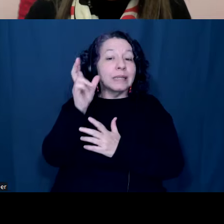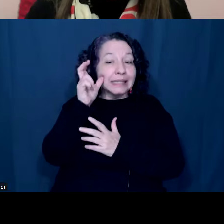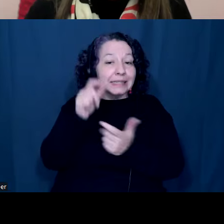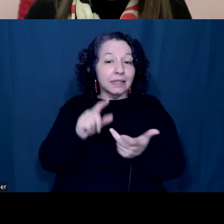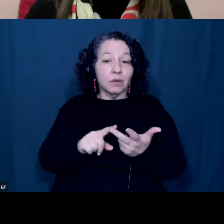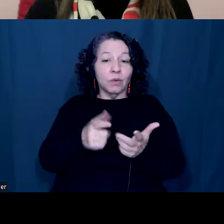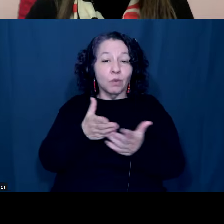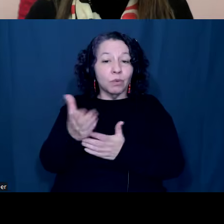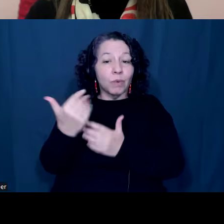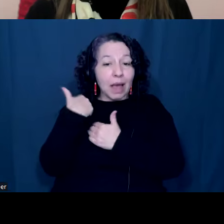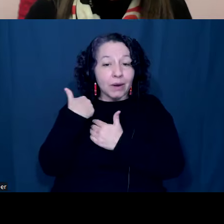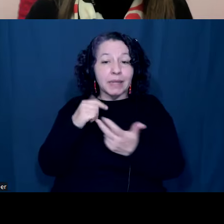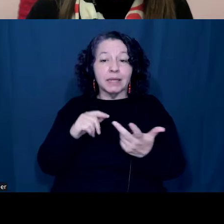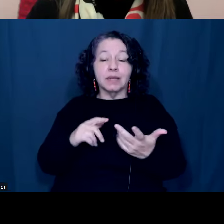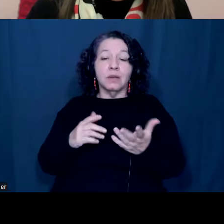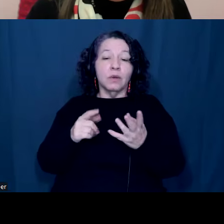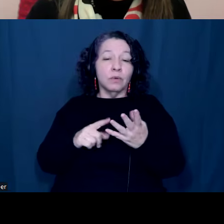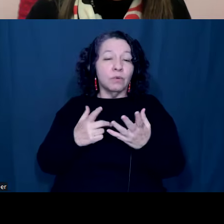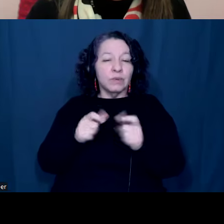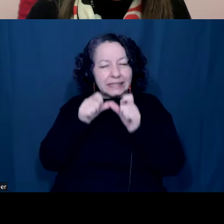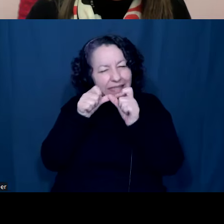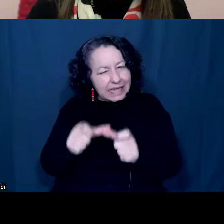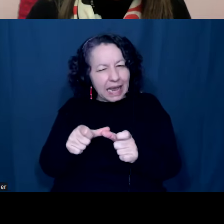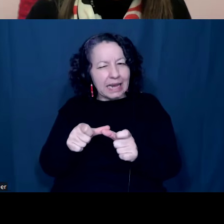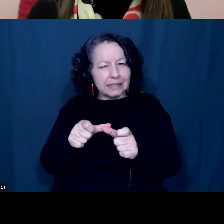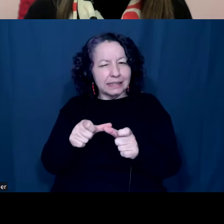accountability, and sustained presence.